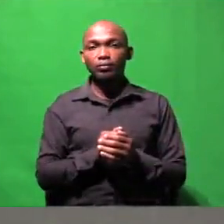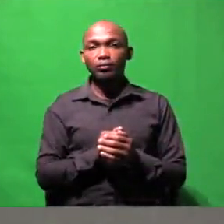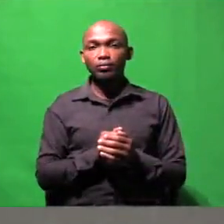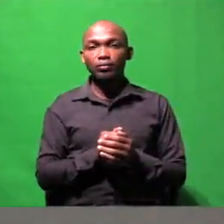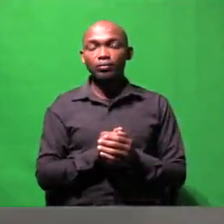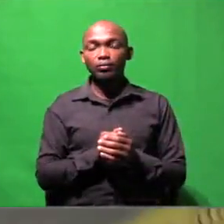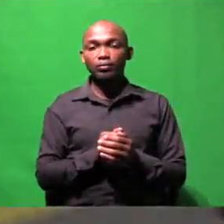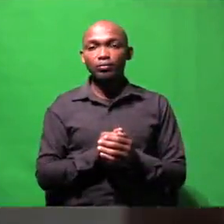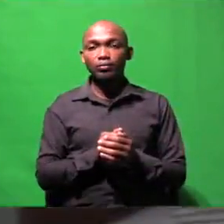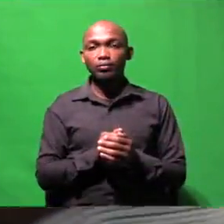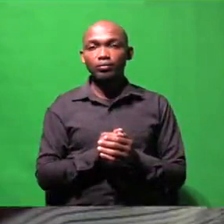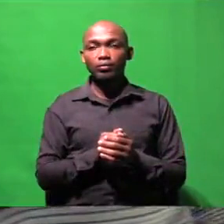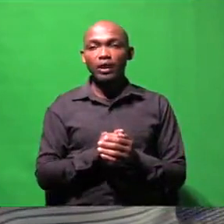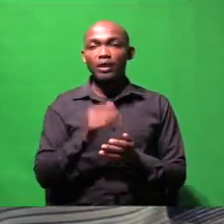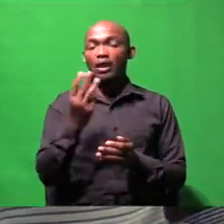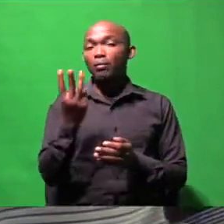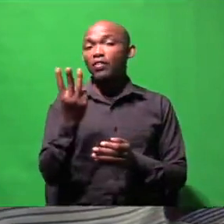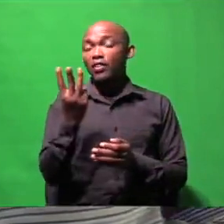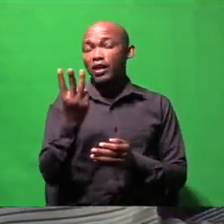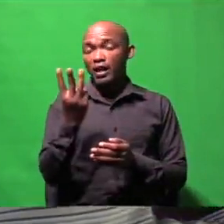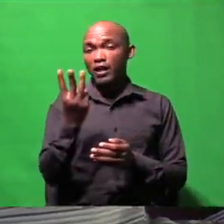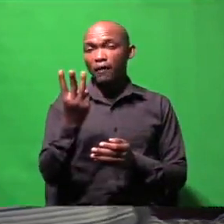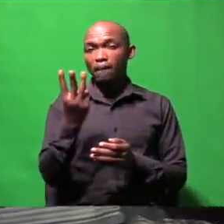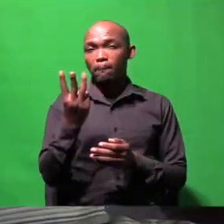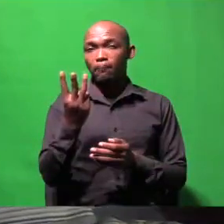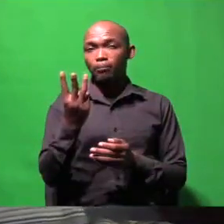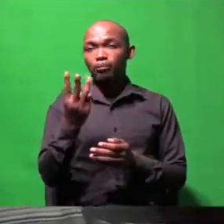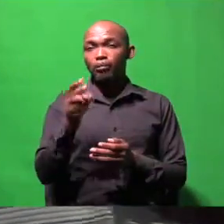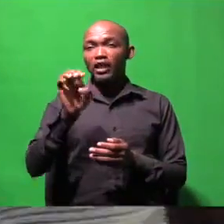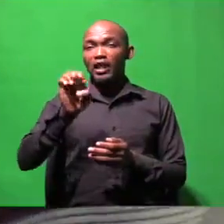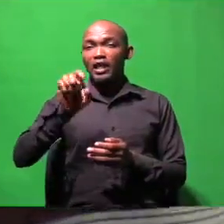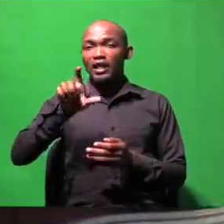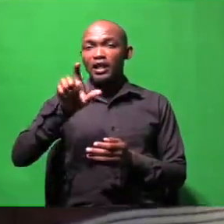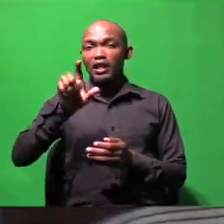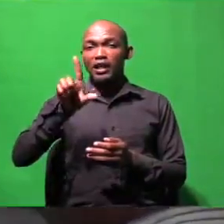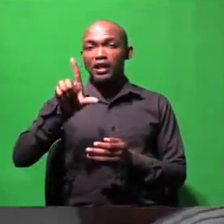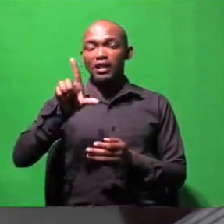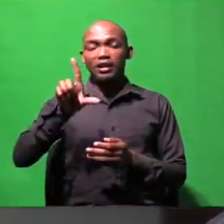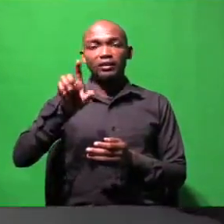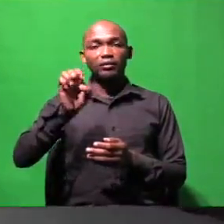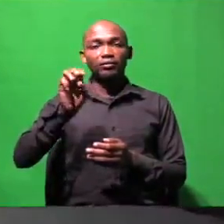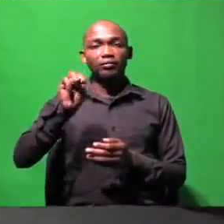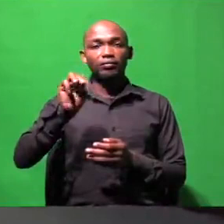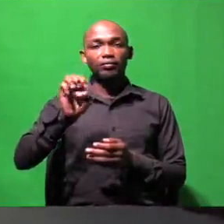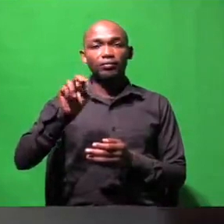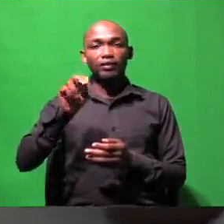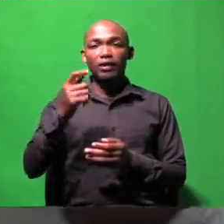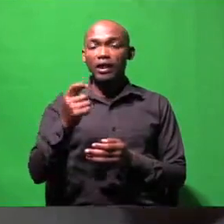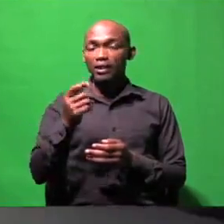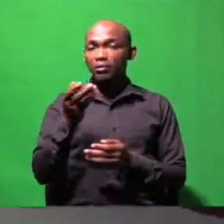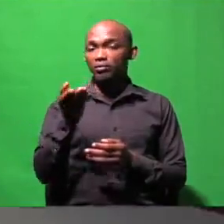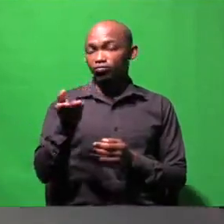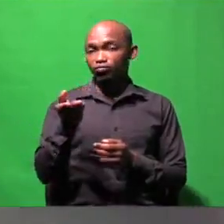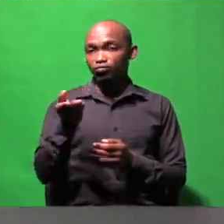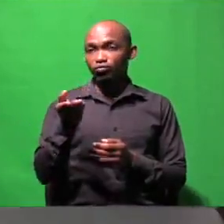Postulate number 3 is an element consists of only